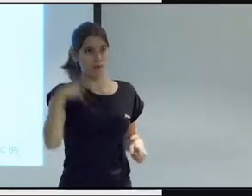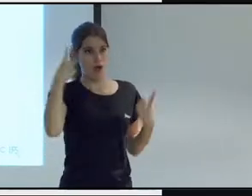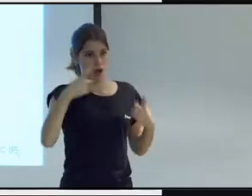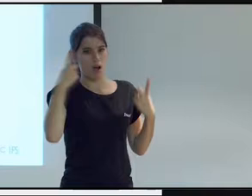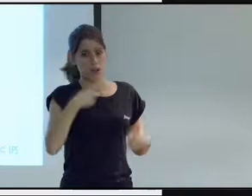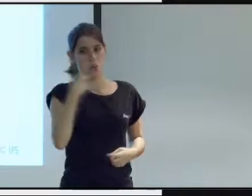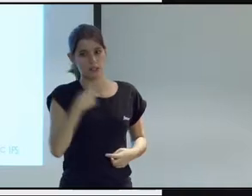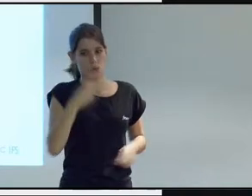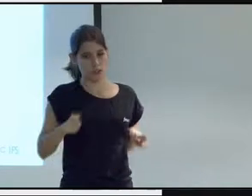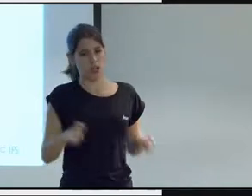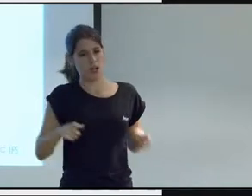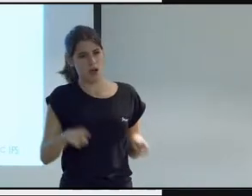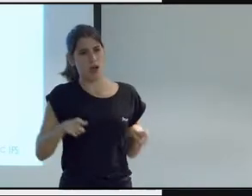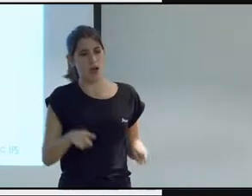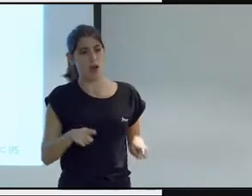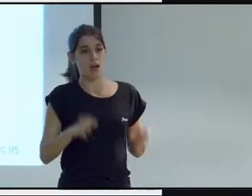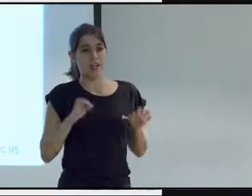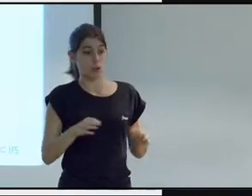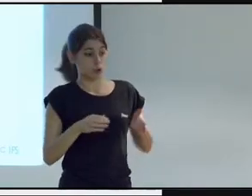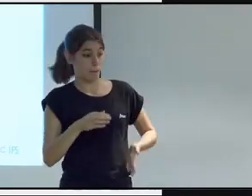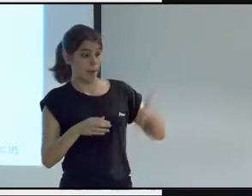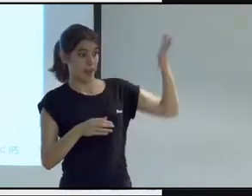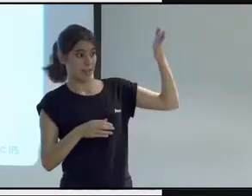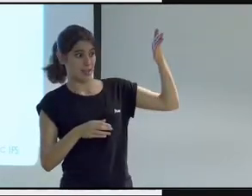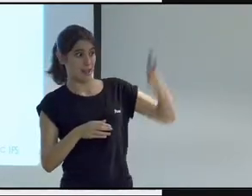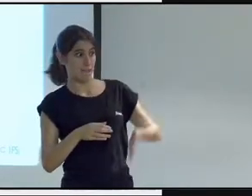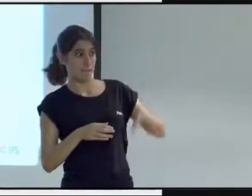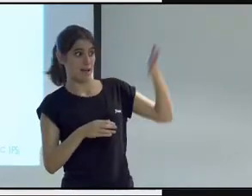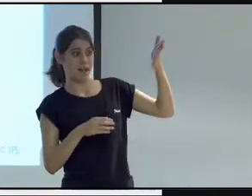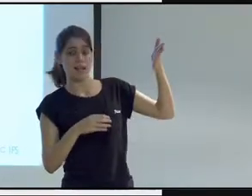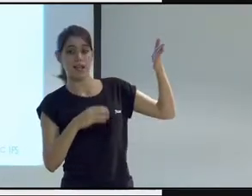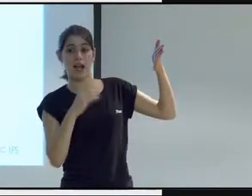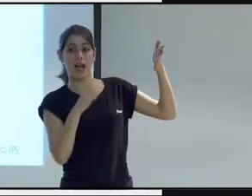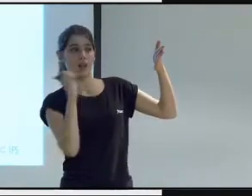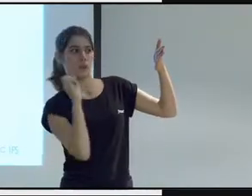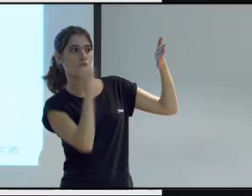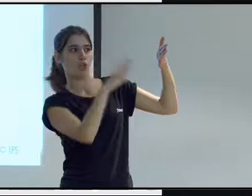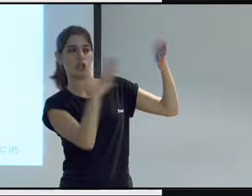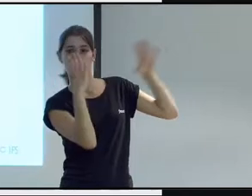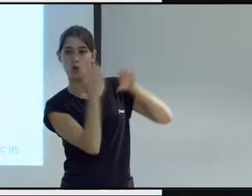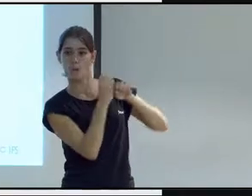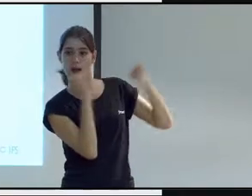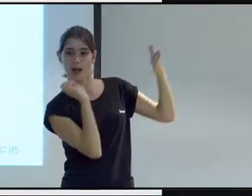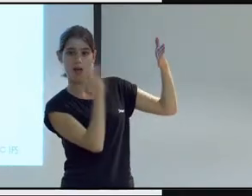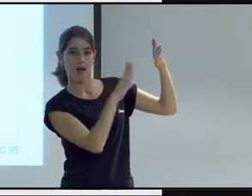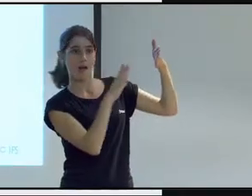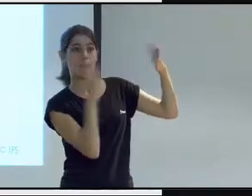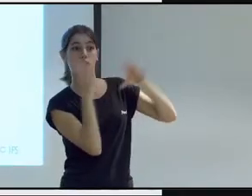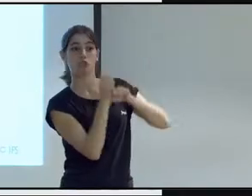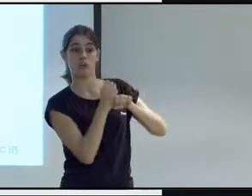very fatigued. He's trying hard to move. He's next to a wall, and this wall